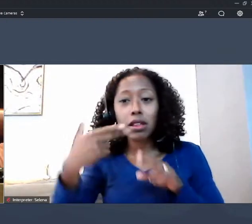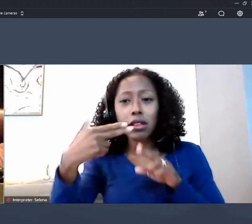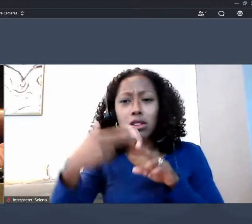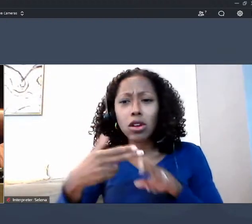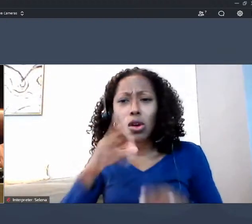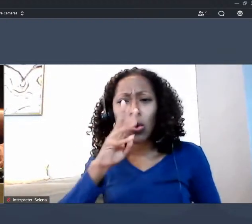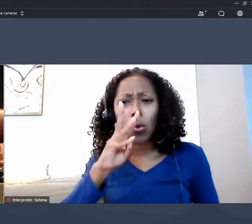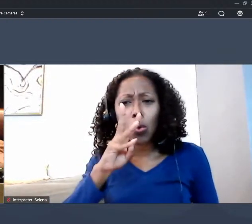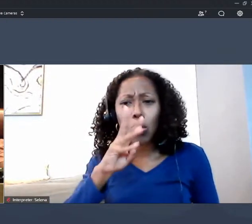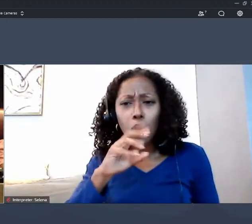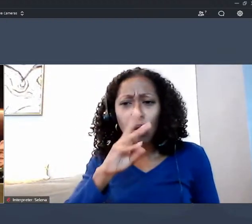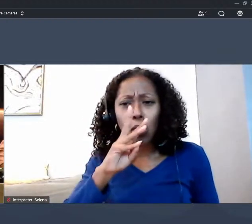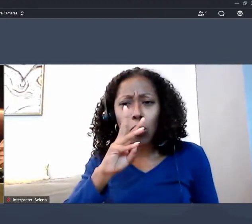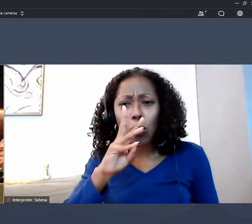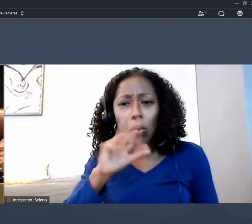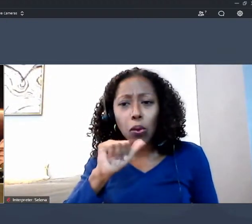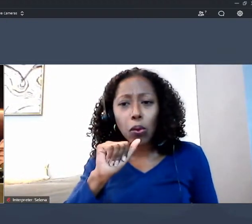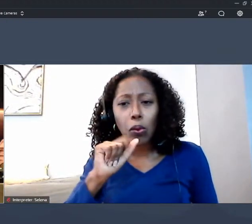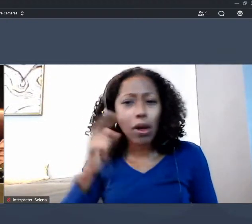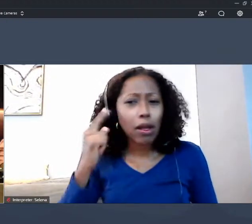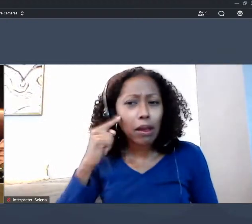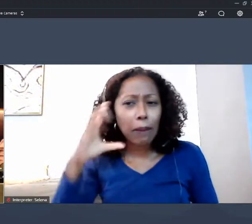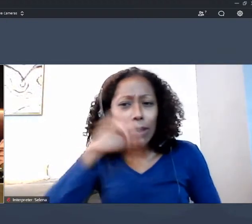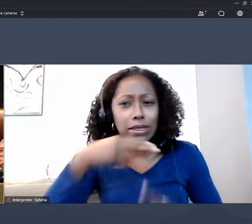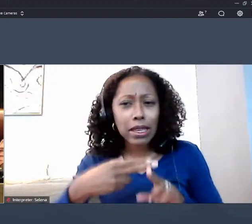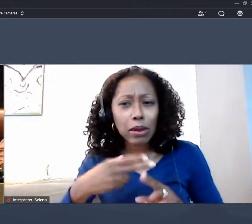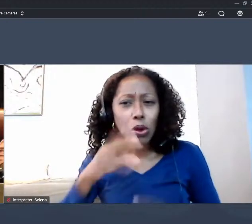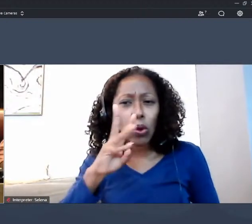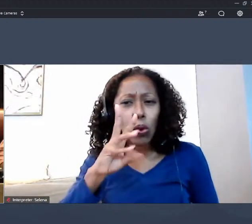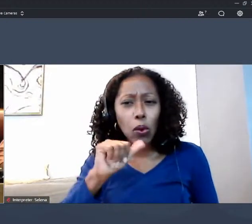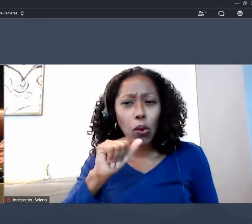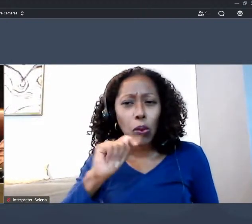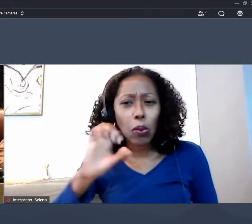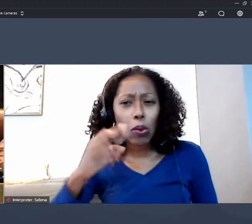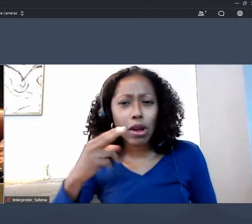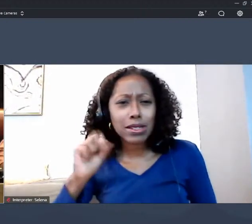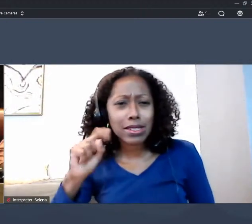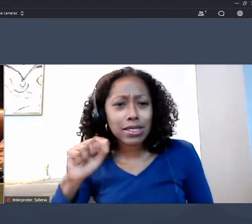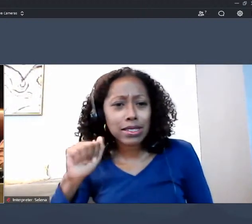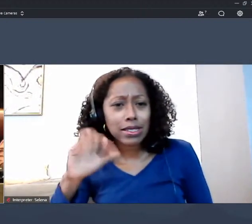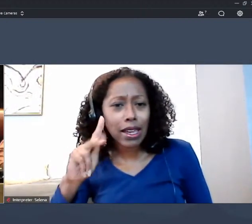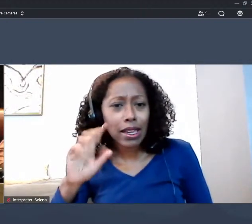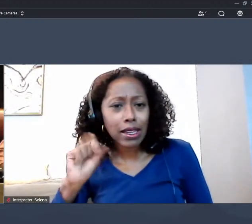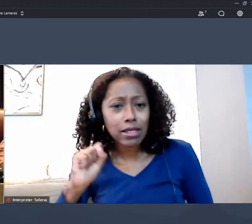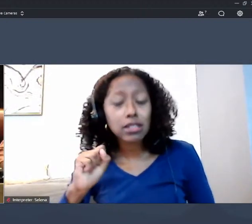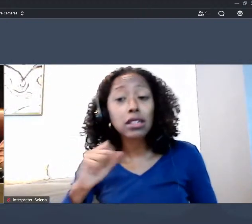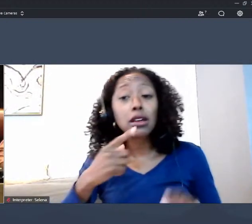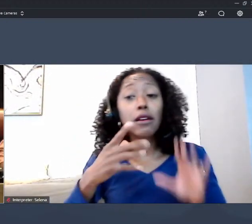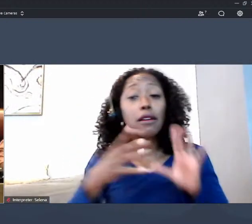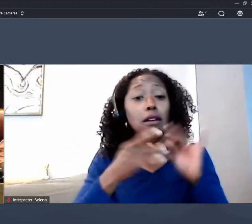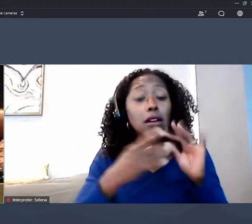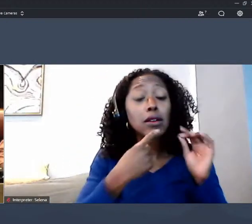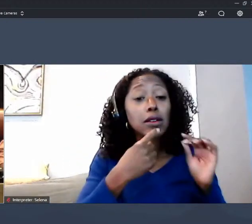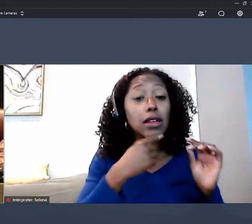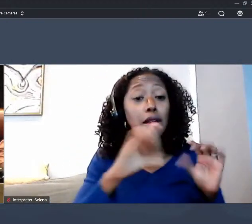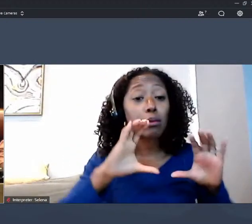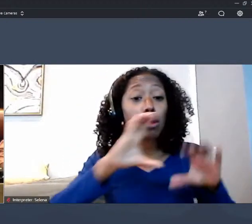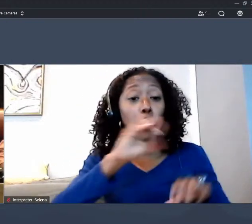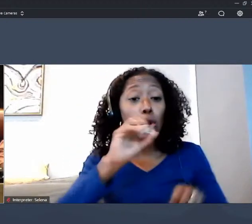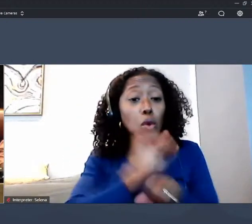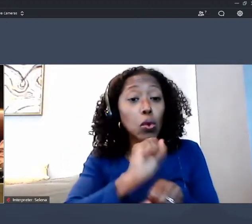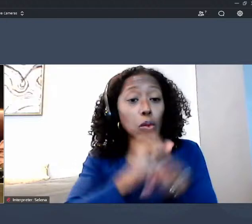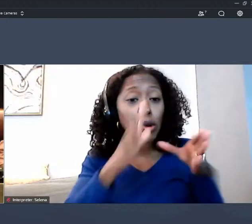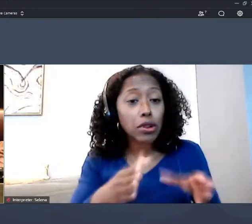you've seen that, but the first of my comments was really just to speak of the